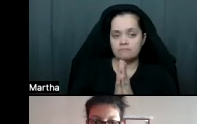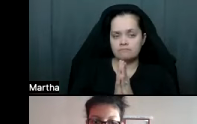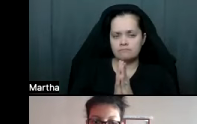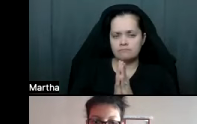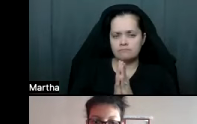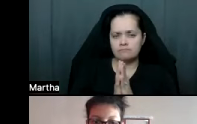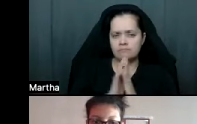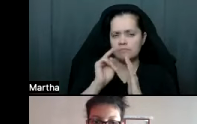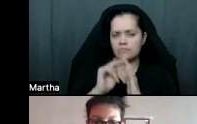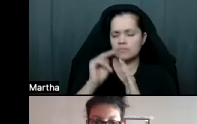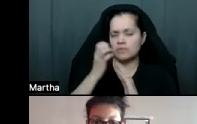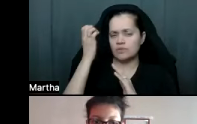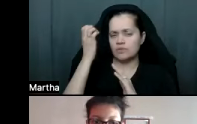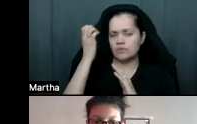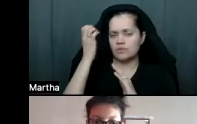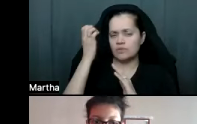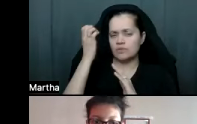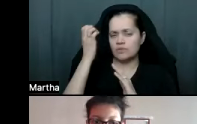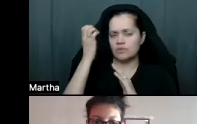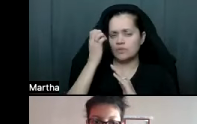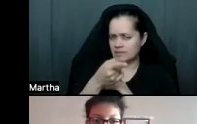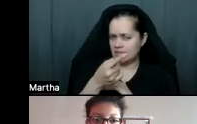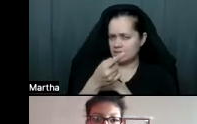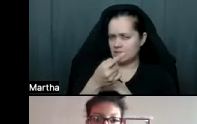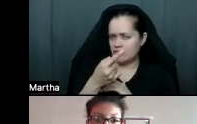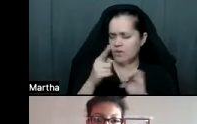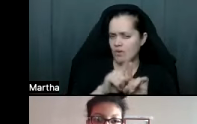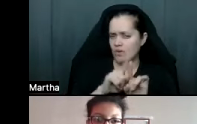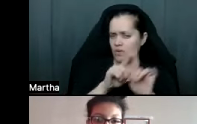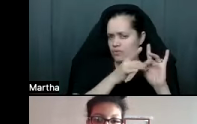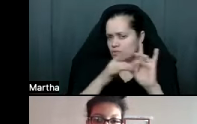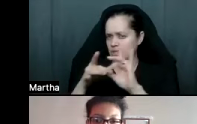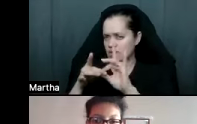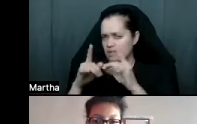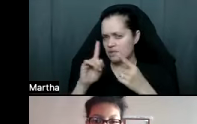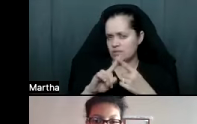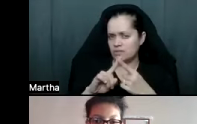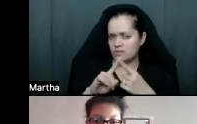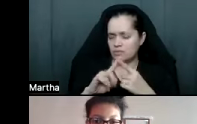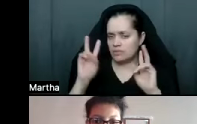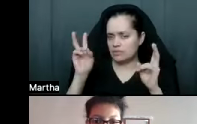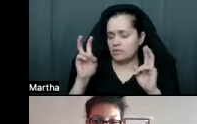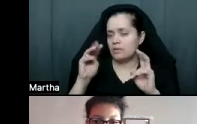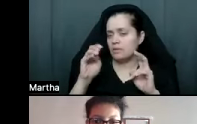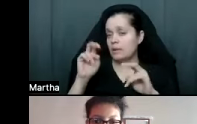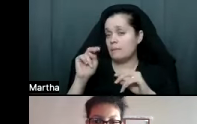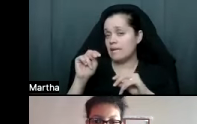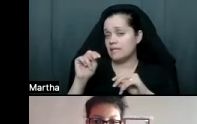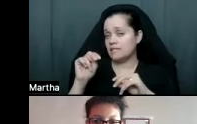Northern European heritage, does that also connect to the so-called Minnesota